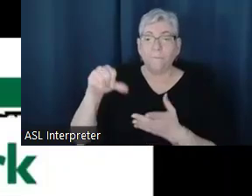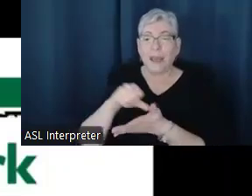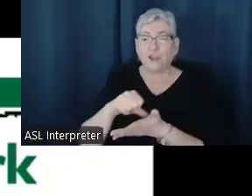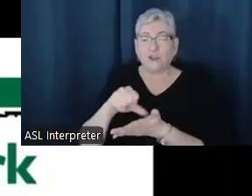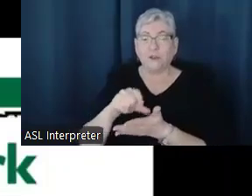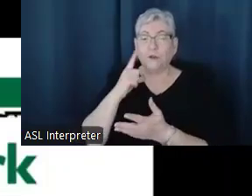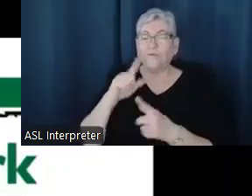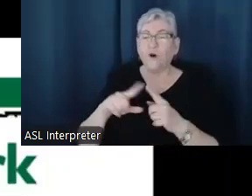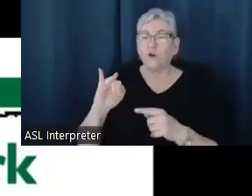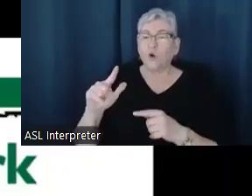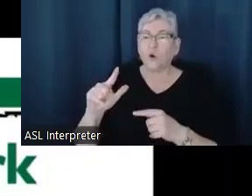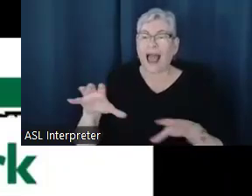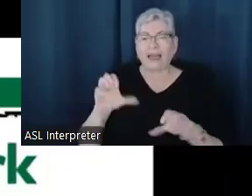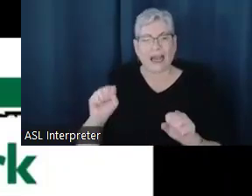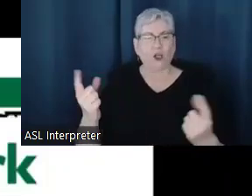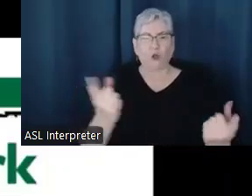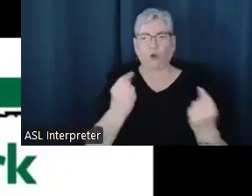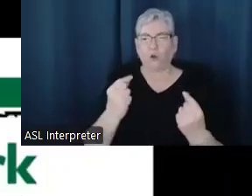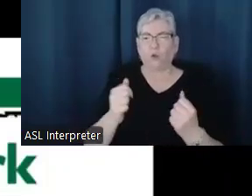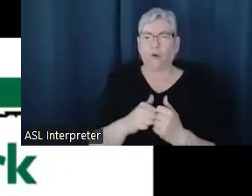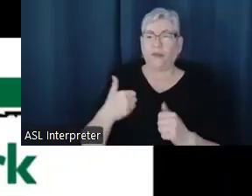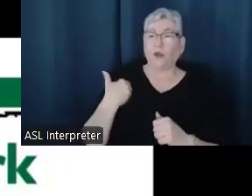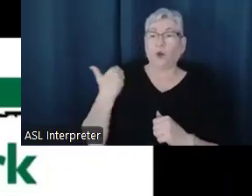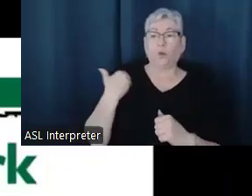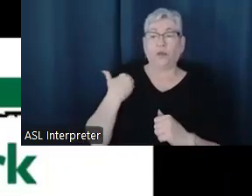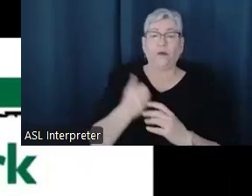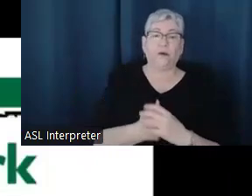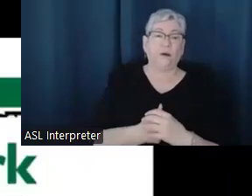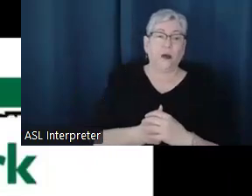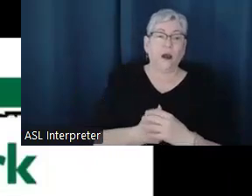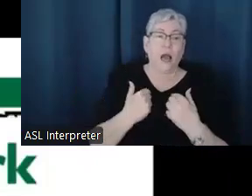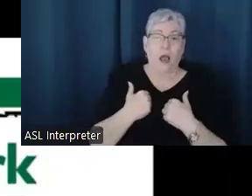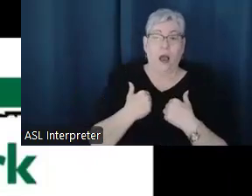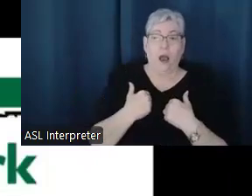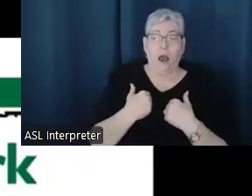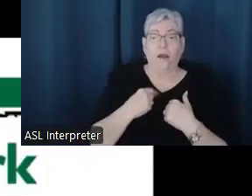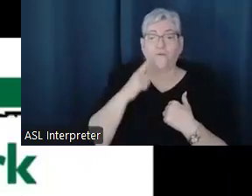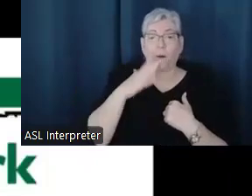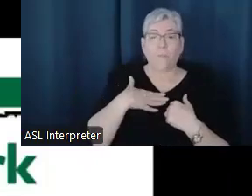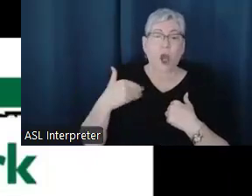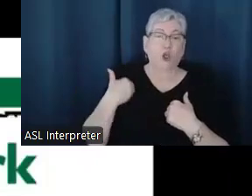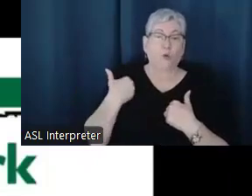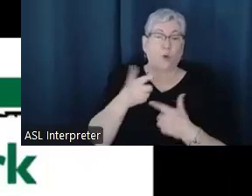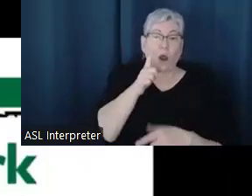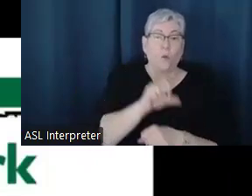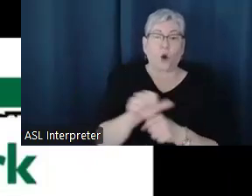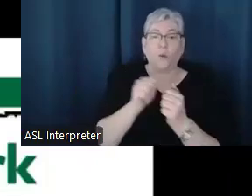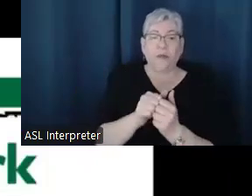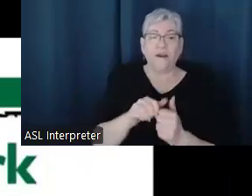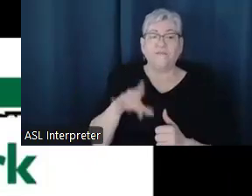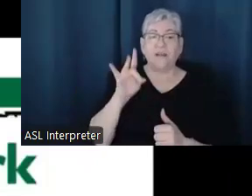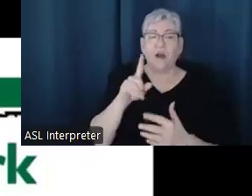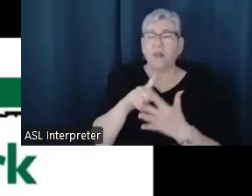we can be doing with our youth. And I myself, for the youth that I work with, found that the best